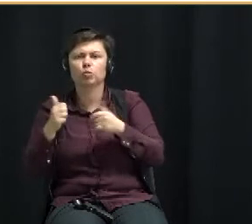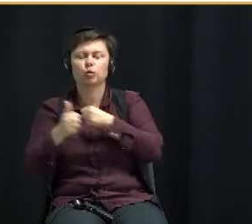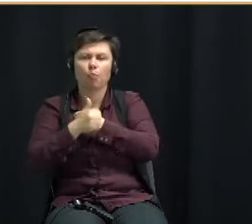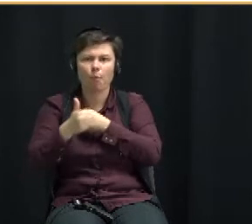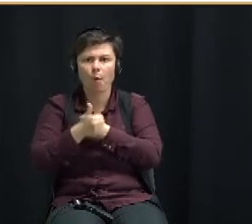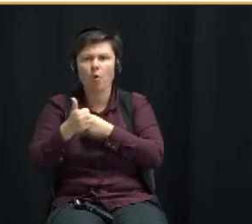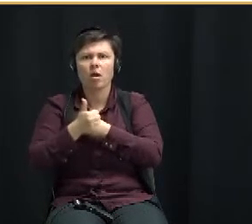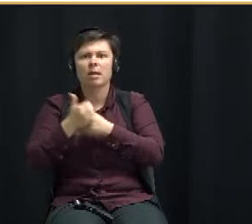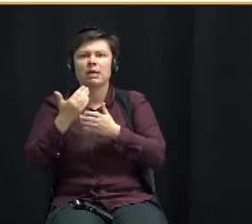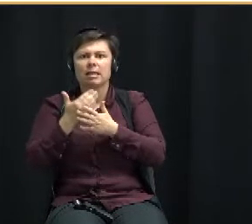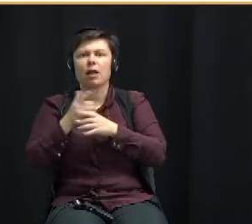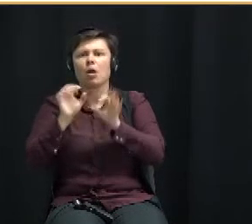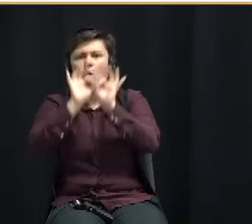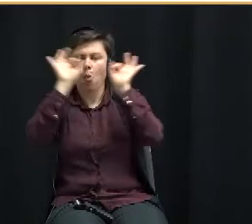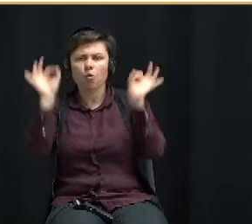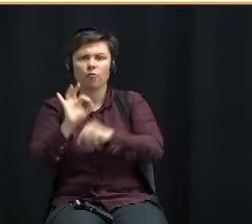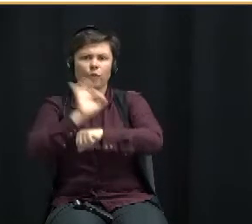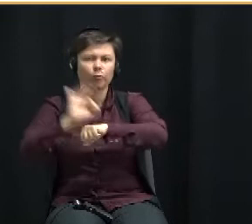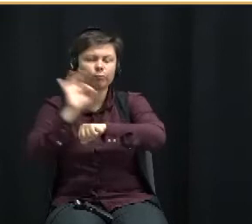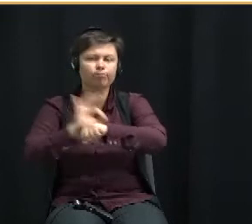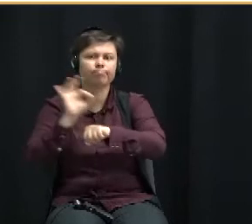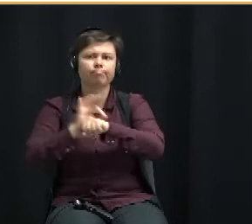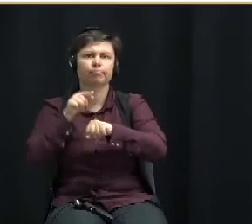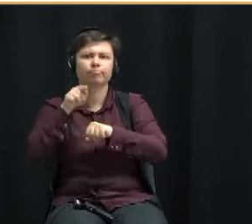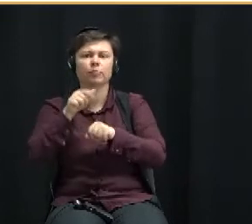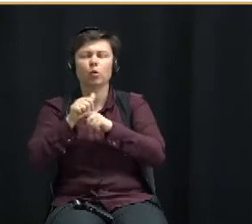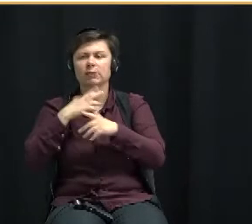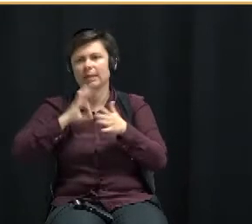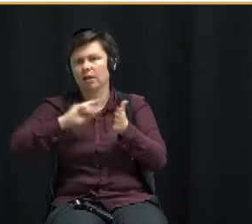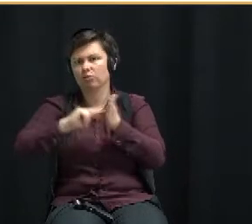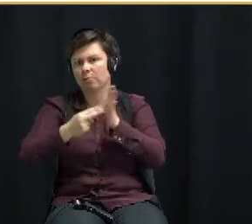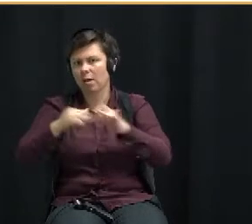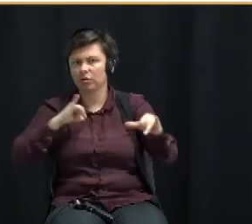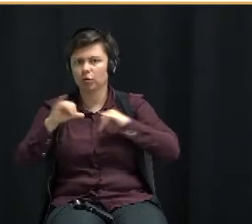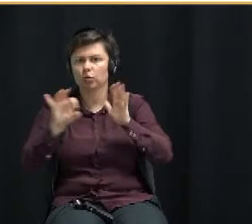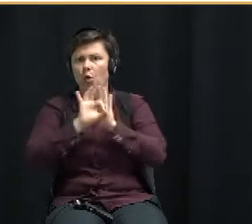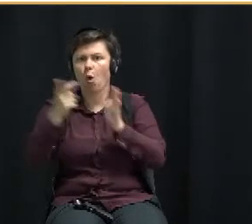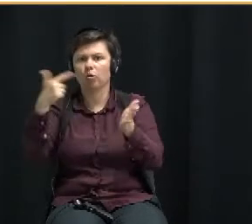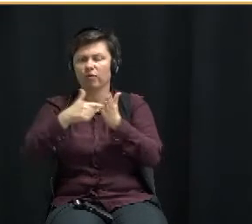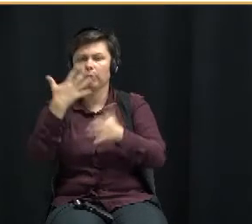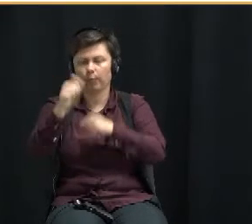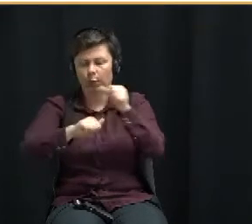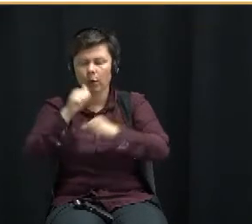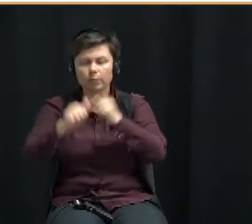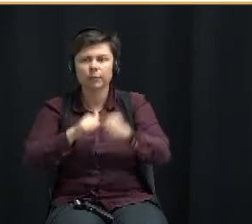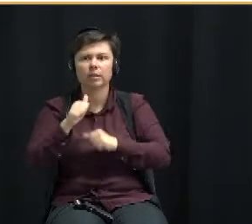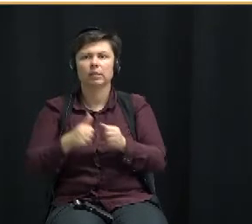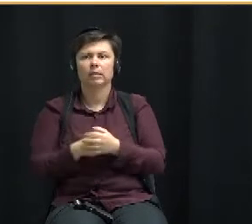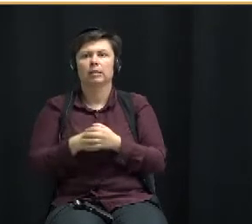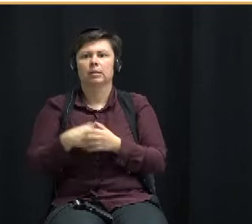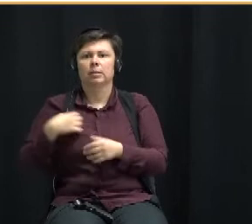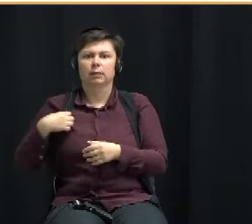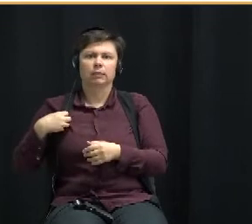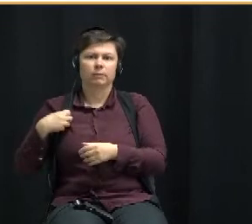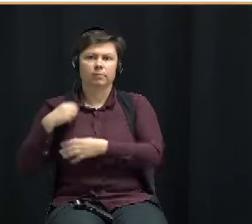design became a government strategy from 2005, where they at government